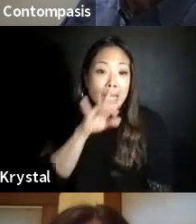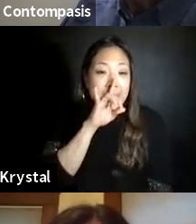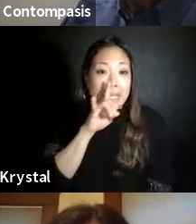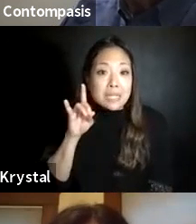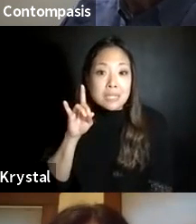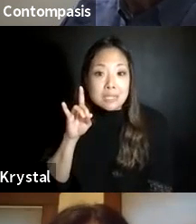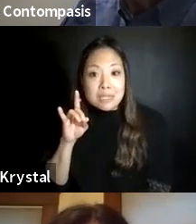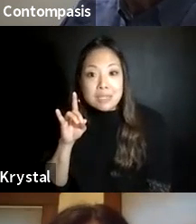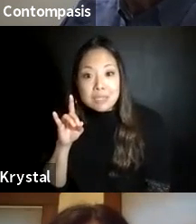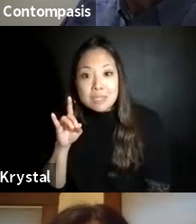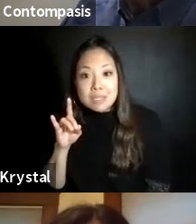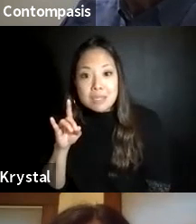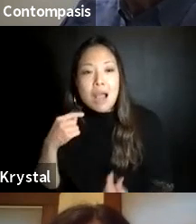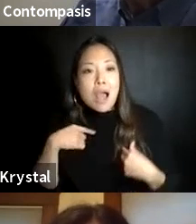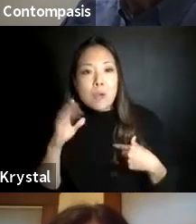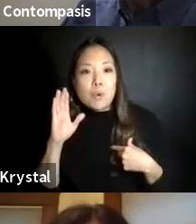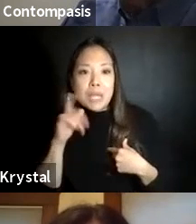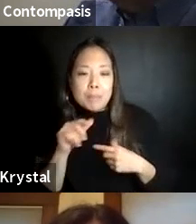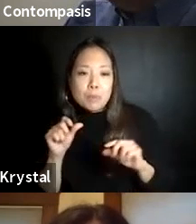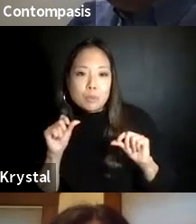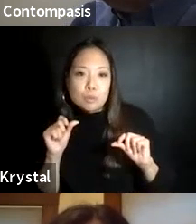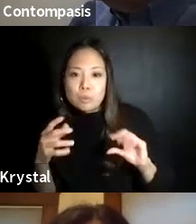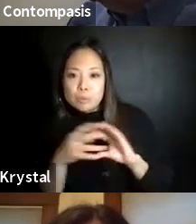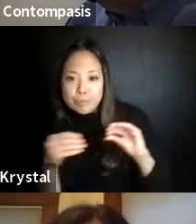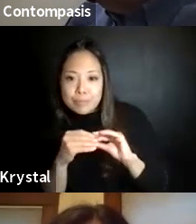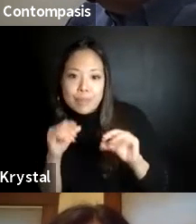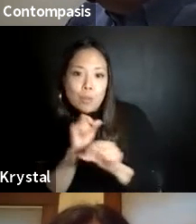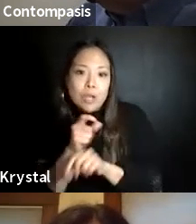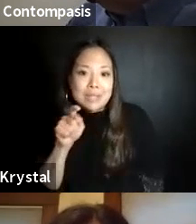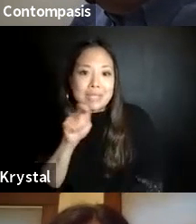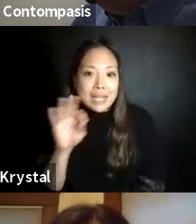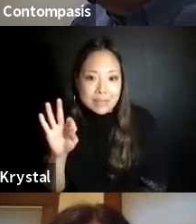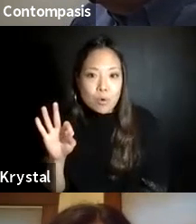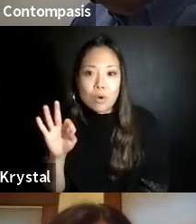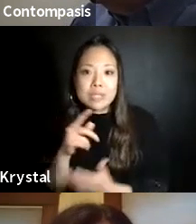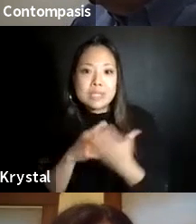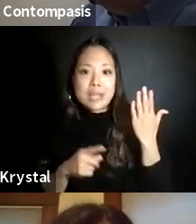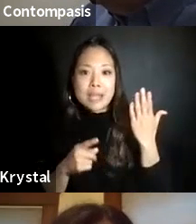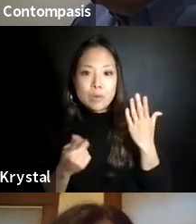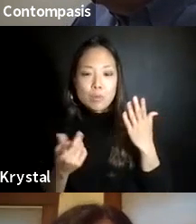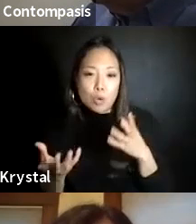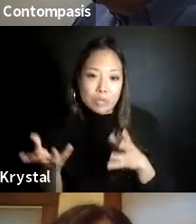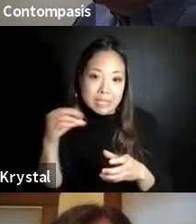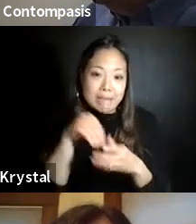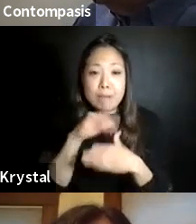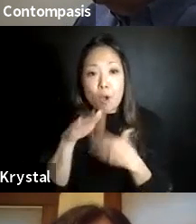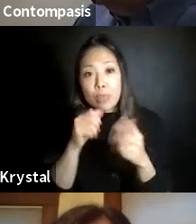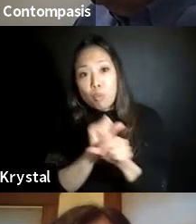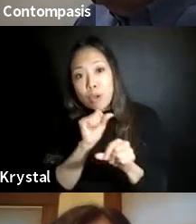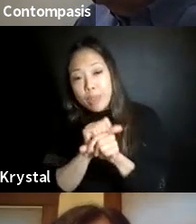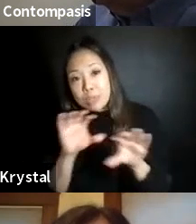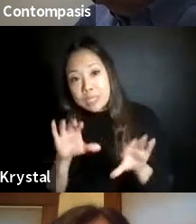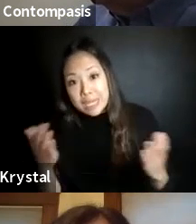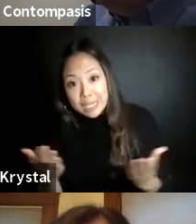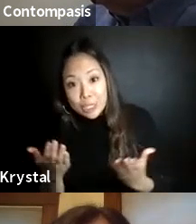them about the work of this task force to end the use of standardized tests that evolved from eugenics and all of the work that was done here to make the Boston High